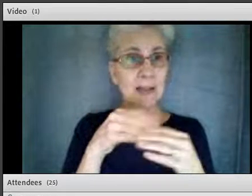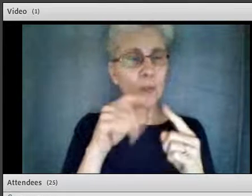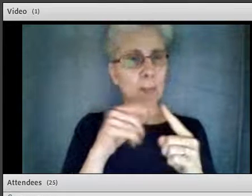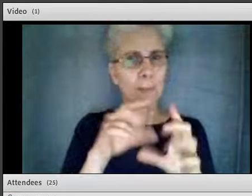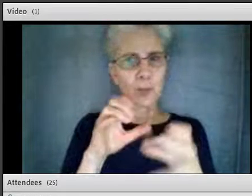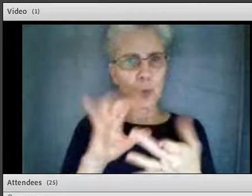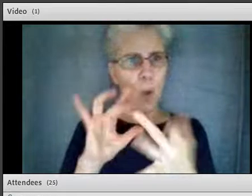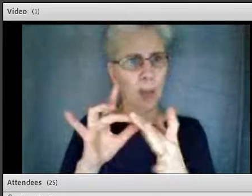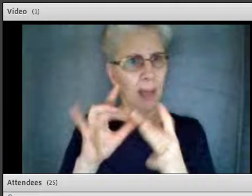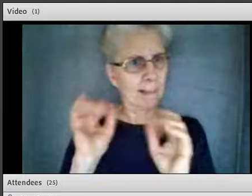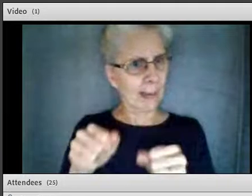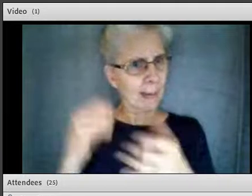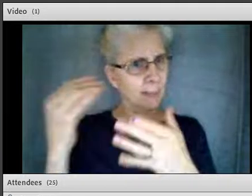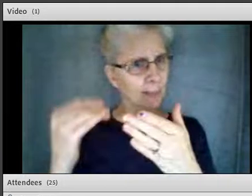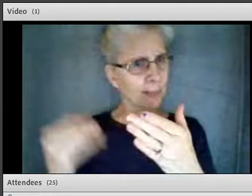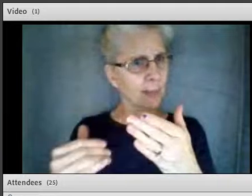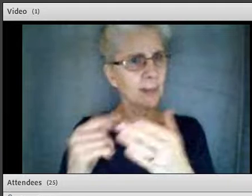do to minimize them?